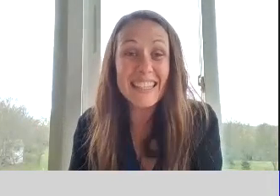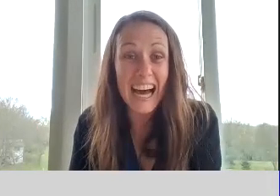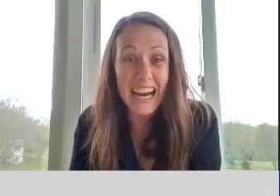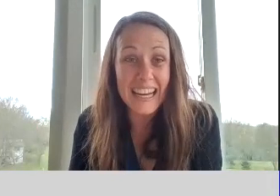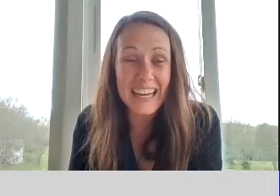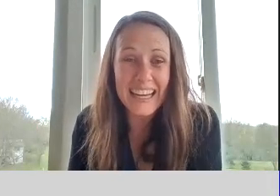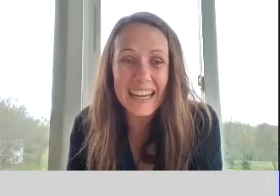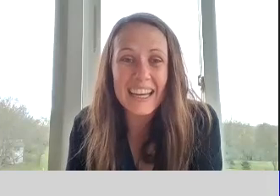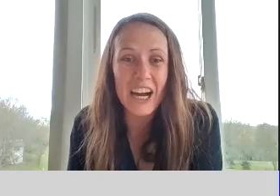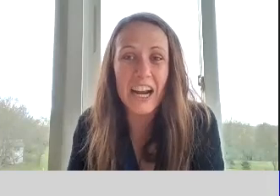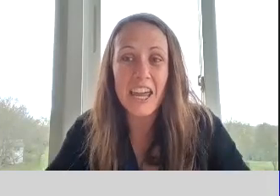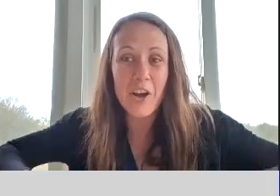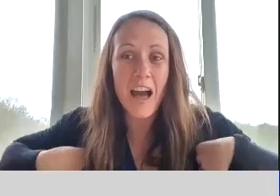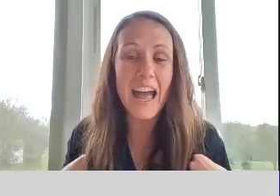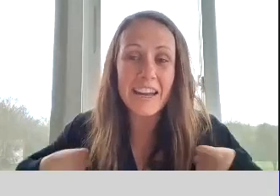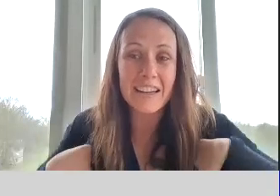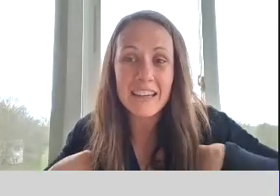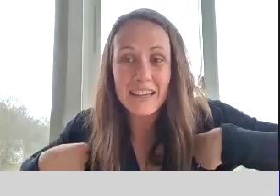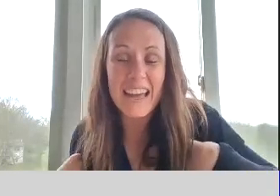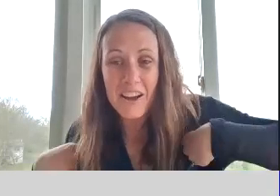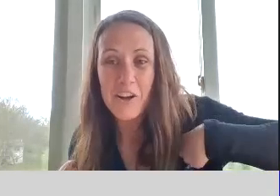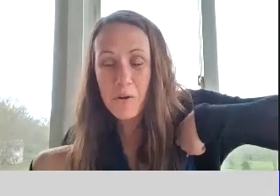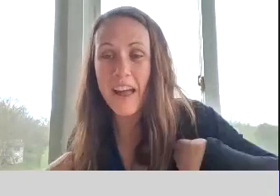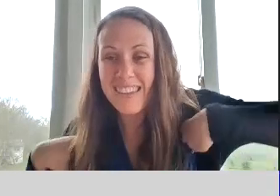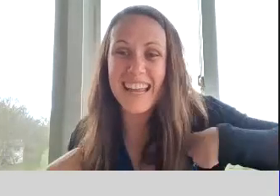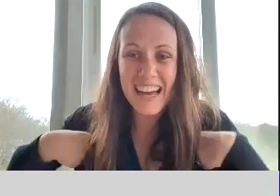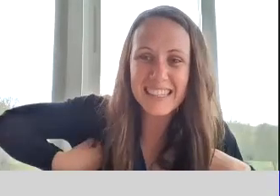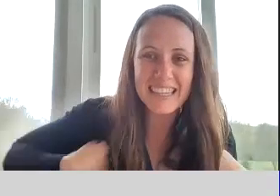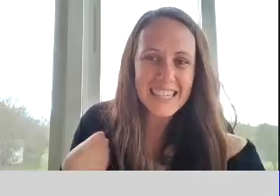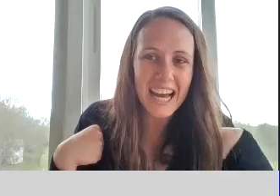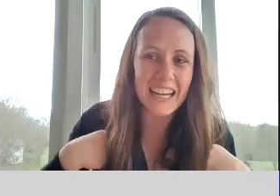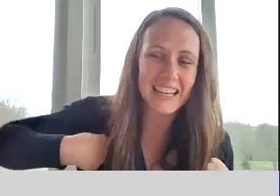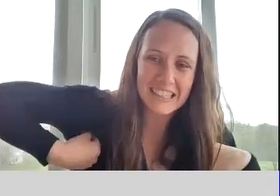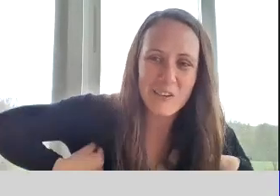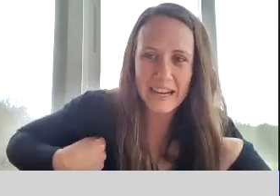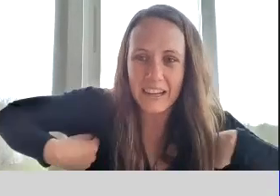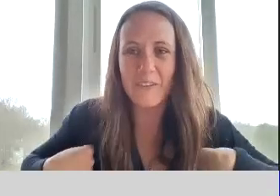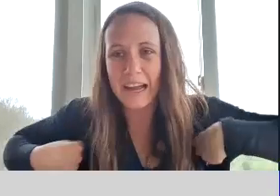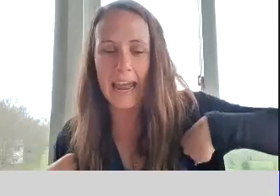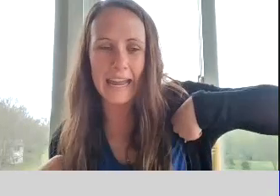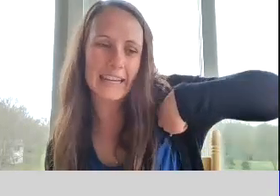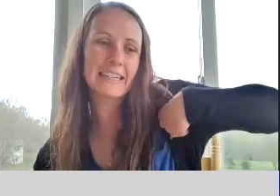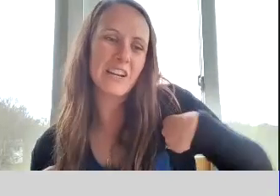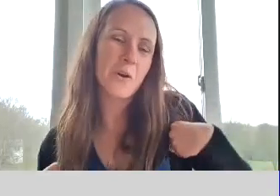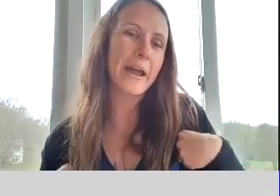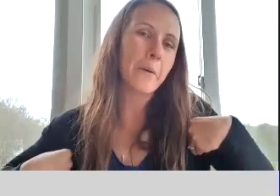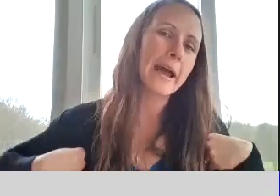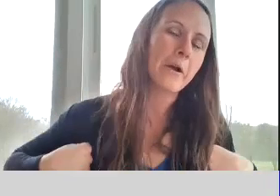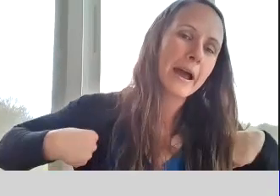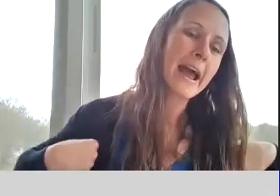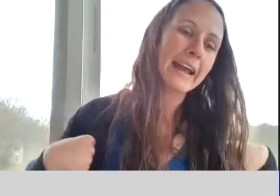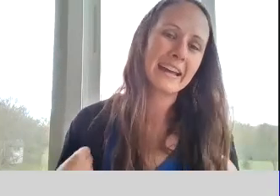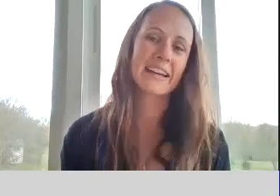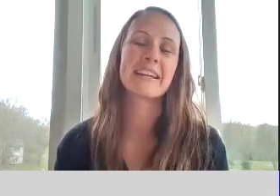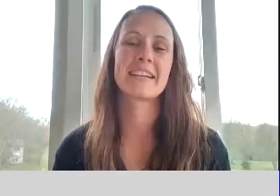It's a duck. All right, go ahead. Go around and act like a duck. Quack, quack, quack,